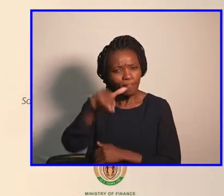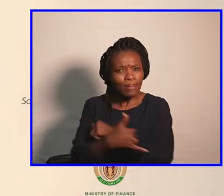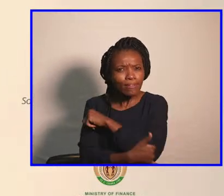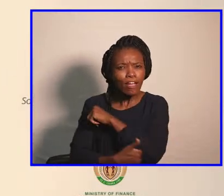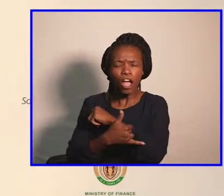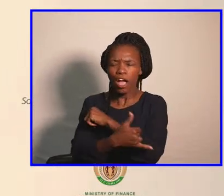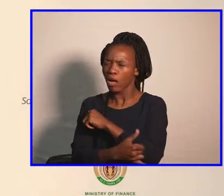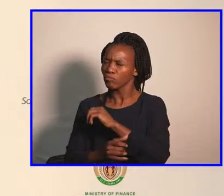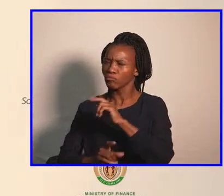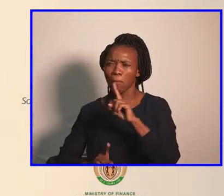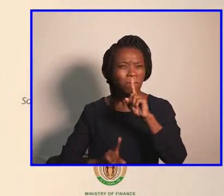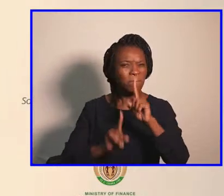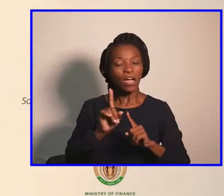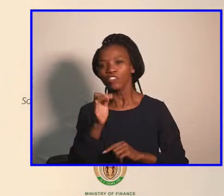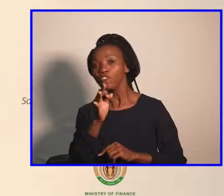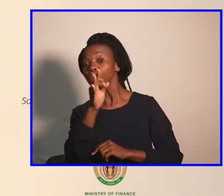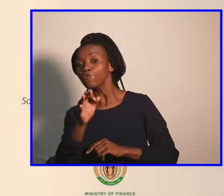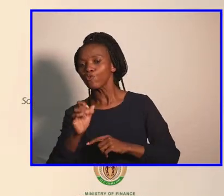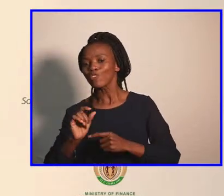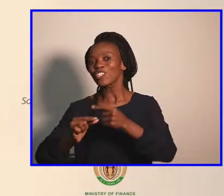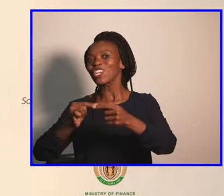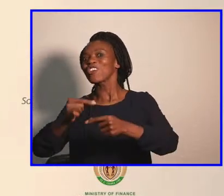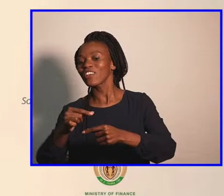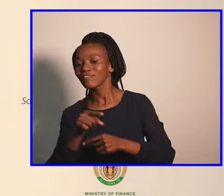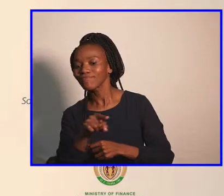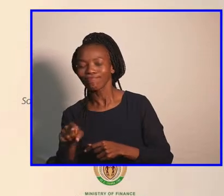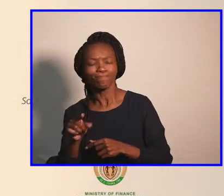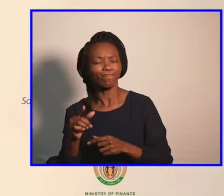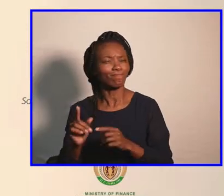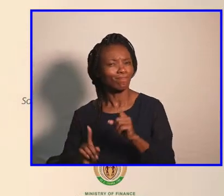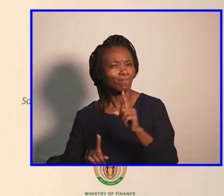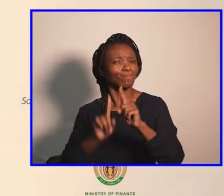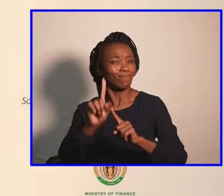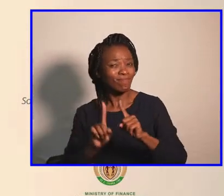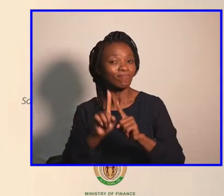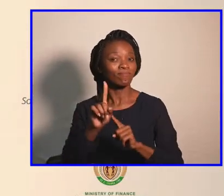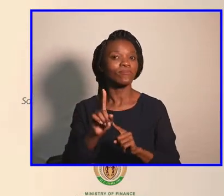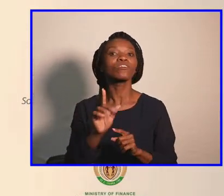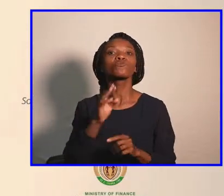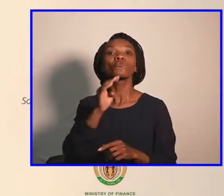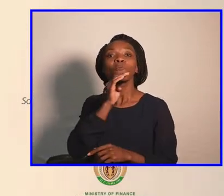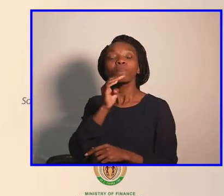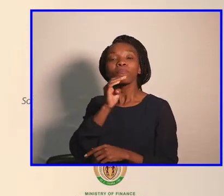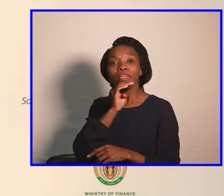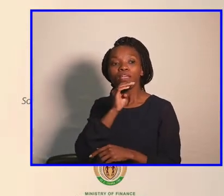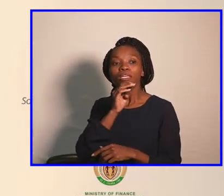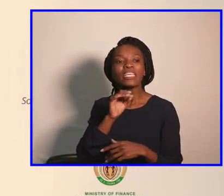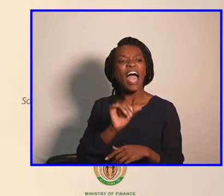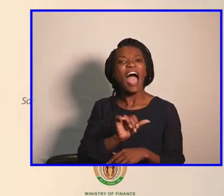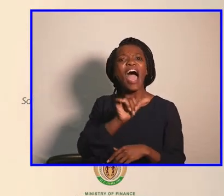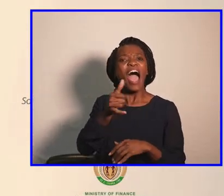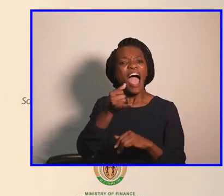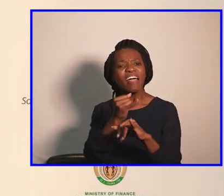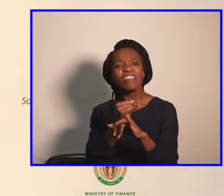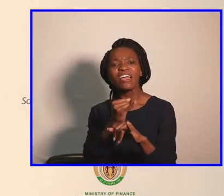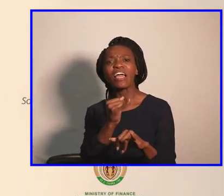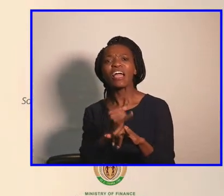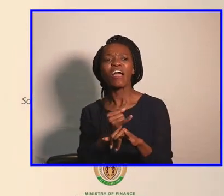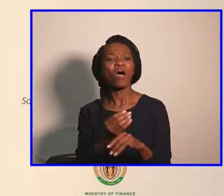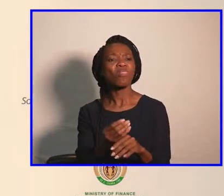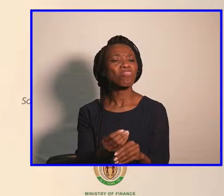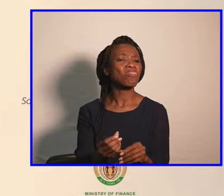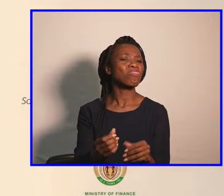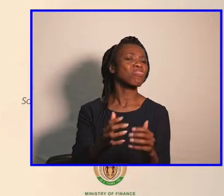future generations. Our institutions should be built to weather the inevitable winds